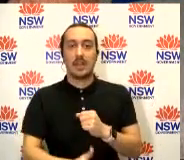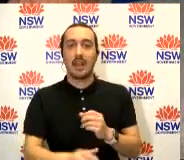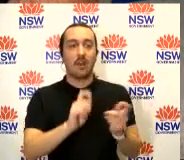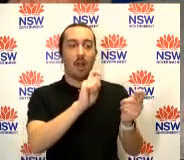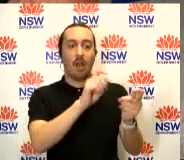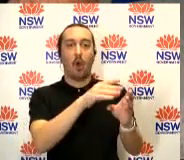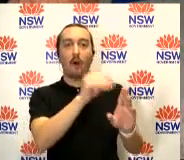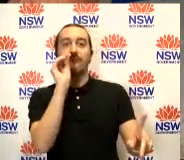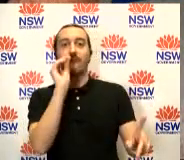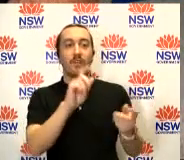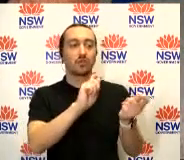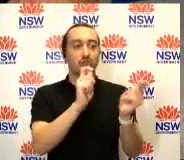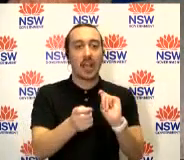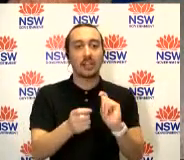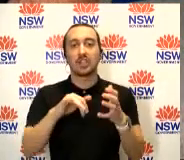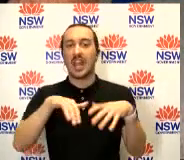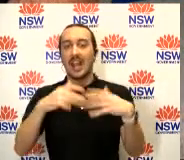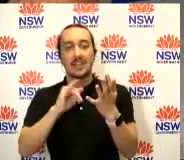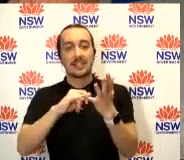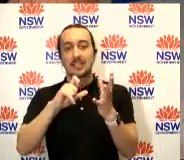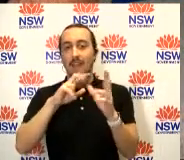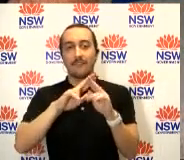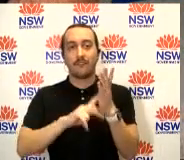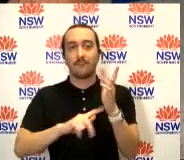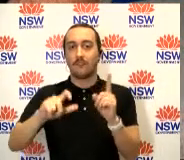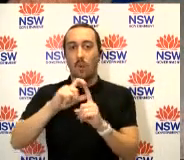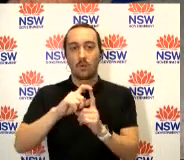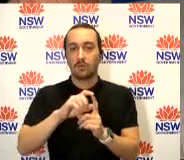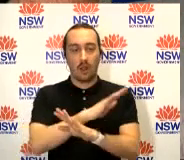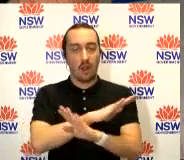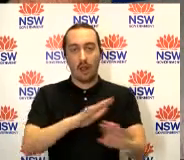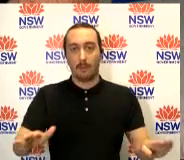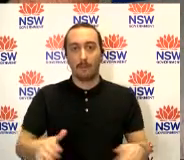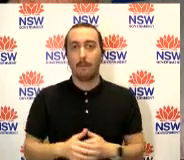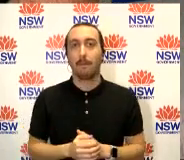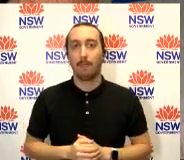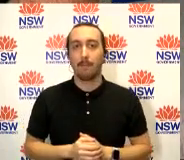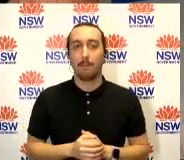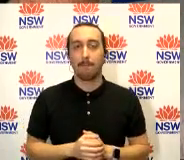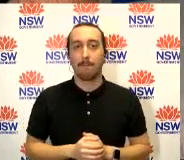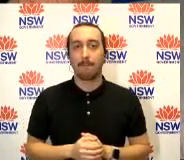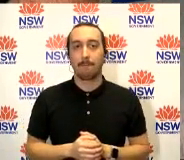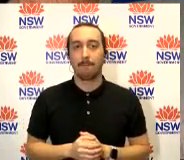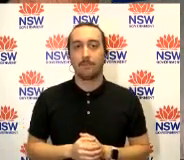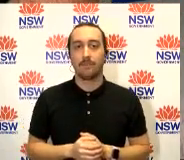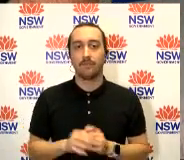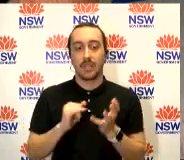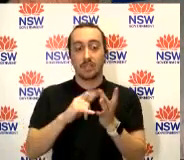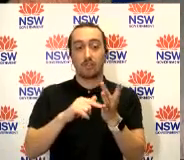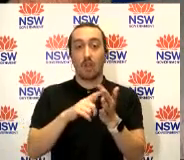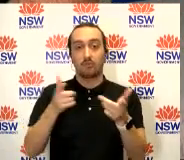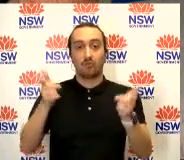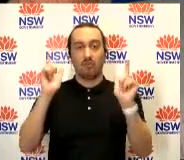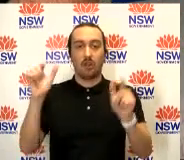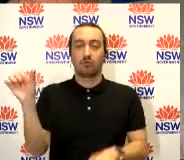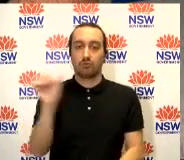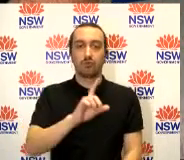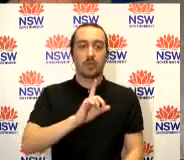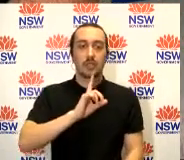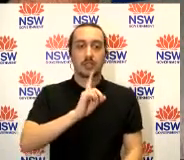the supervisors need to direct these contractors not to touch the scaffold.